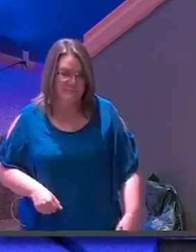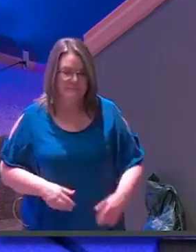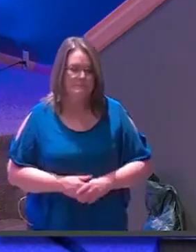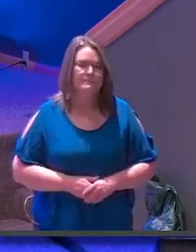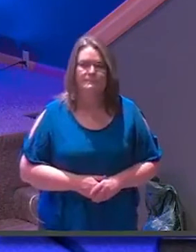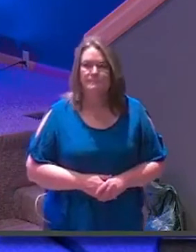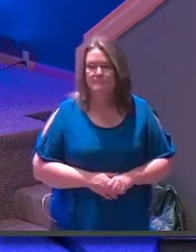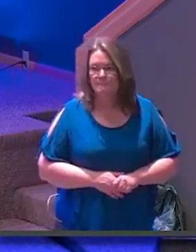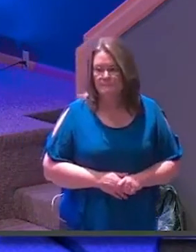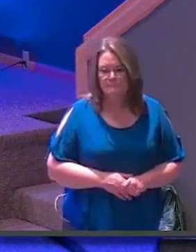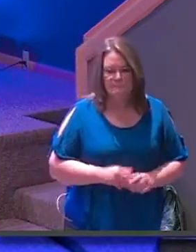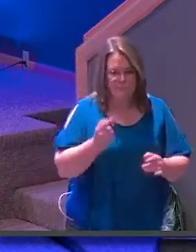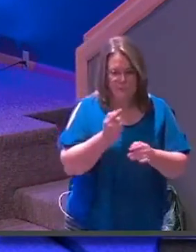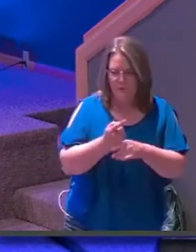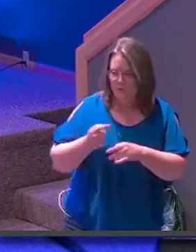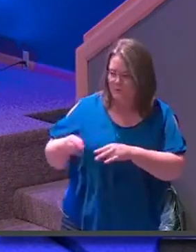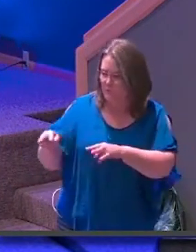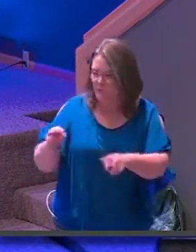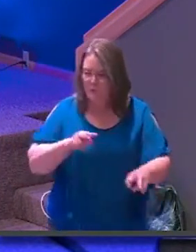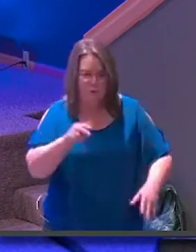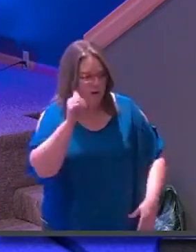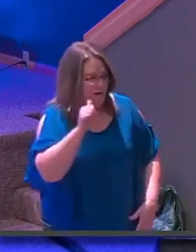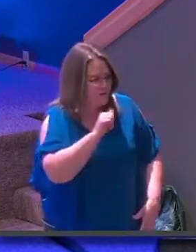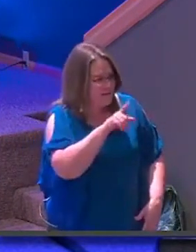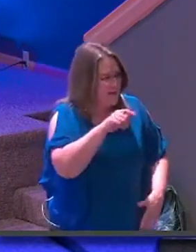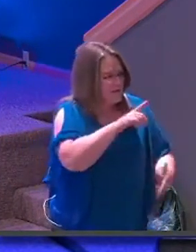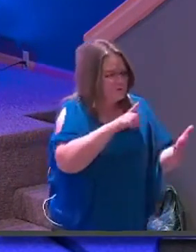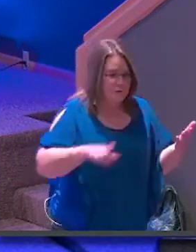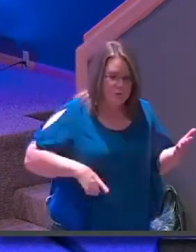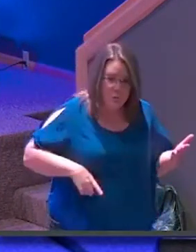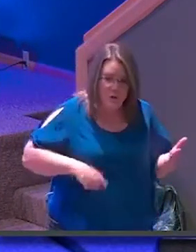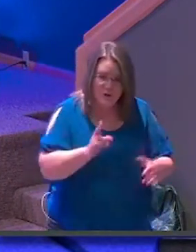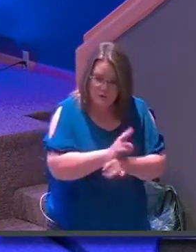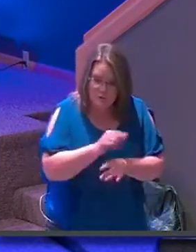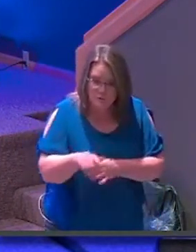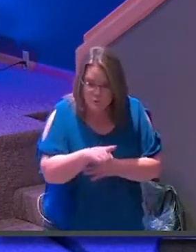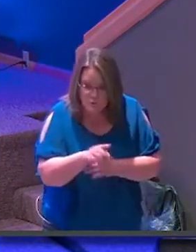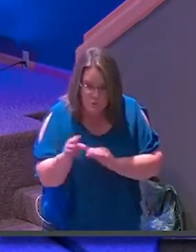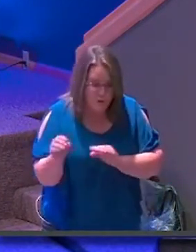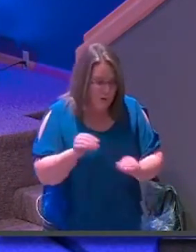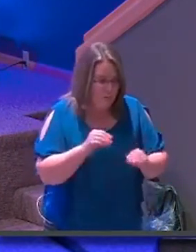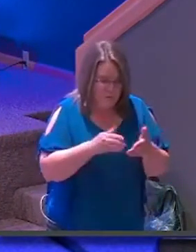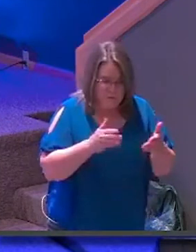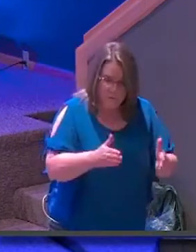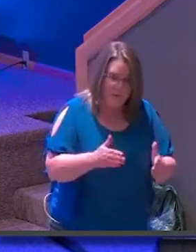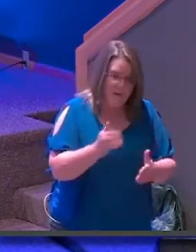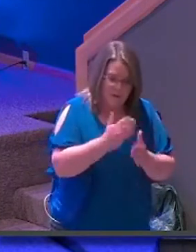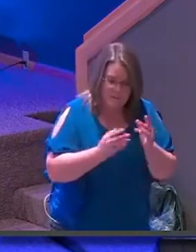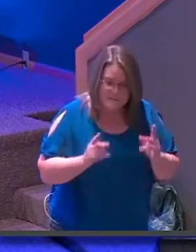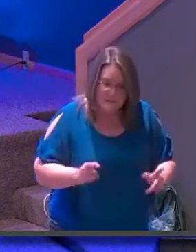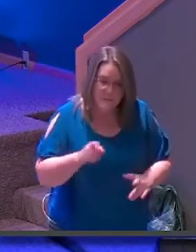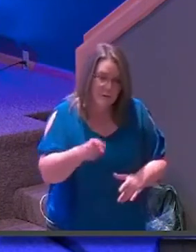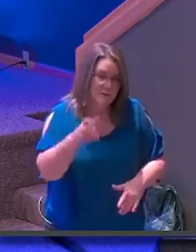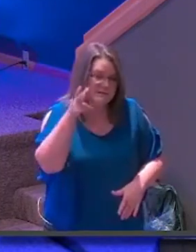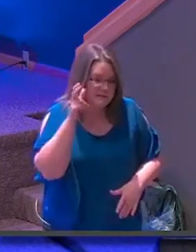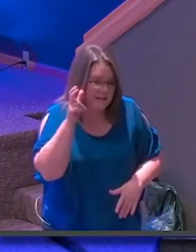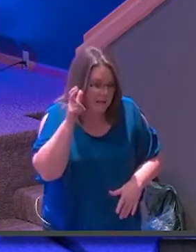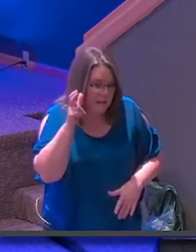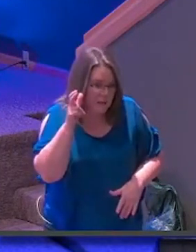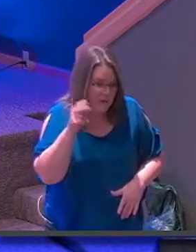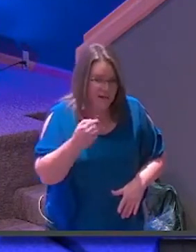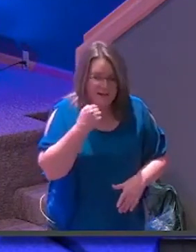Just look around each day. Ask the Lord to use you, to put you in the path of somebody who needs to hear. Tell